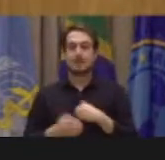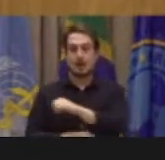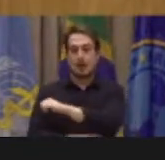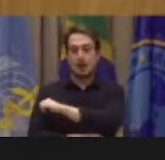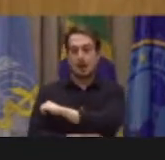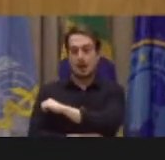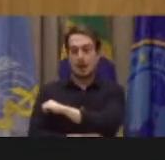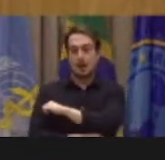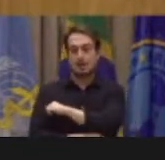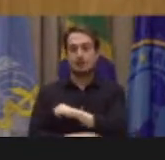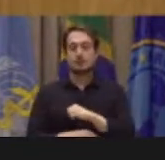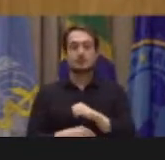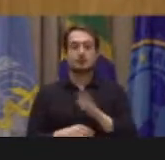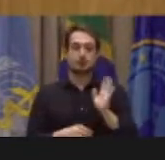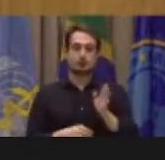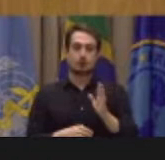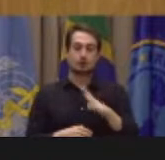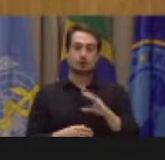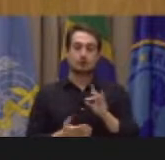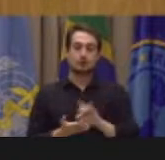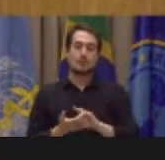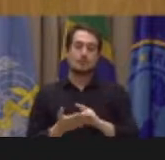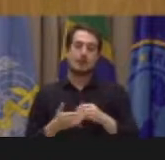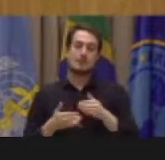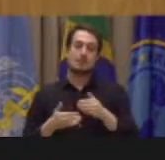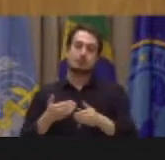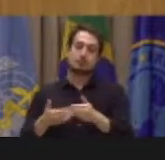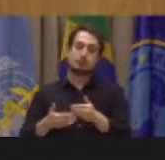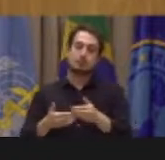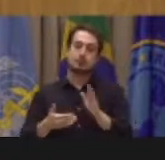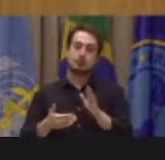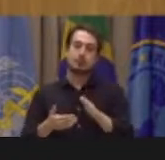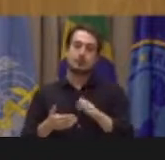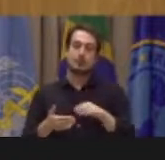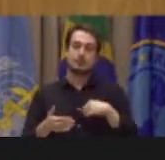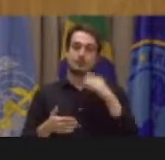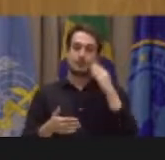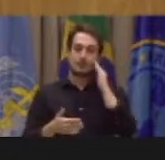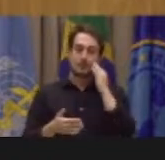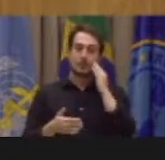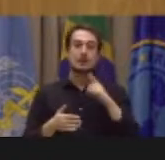from the students that we are already a little bit